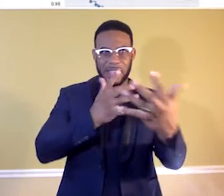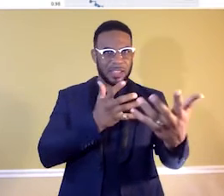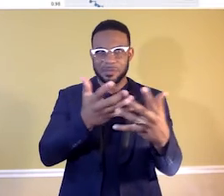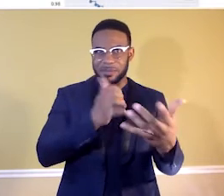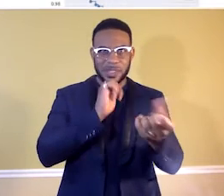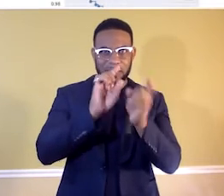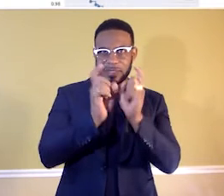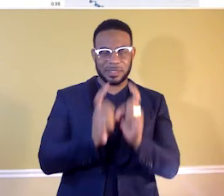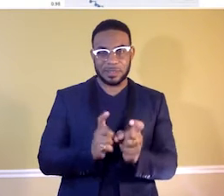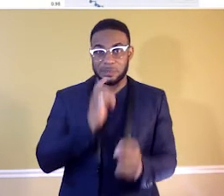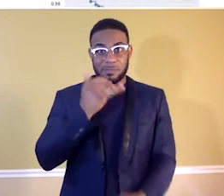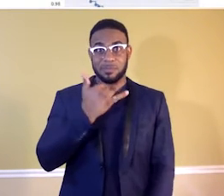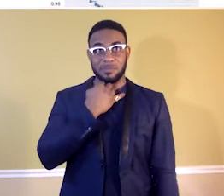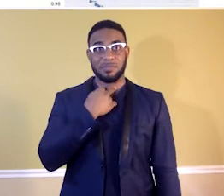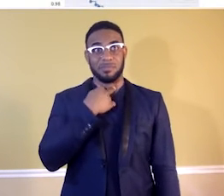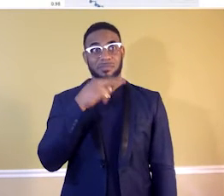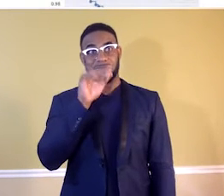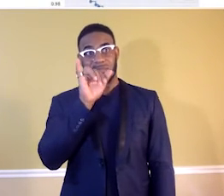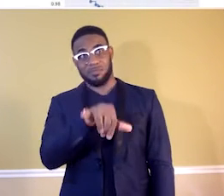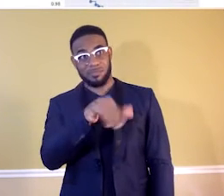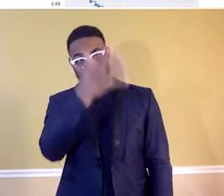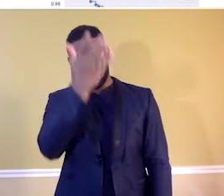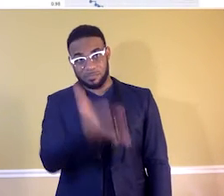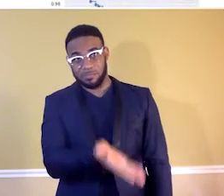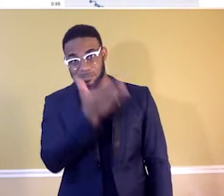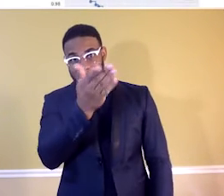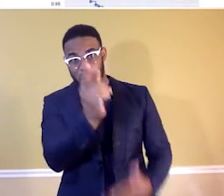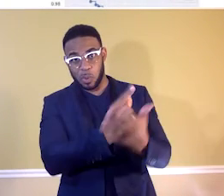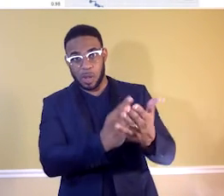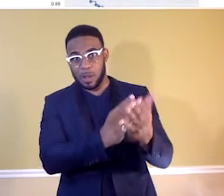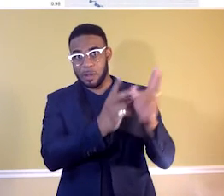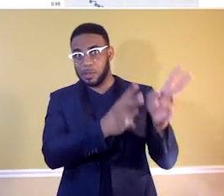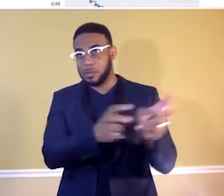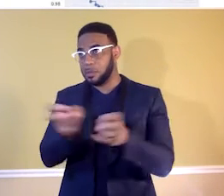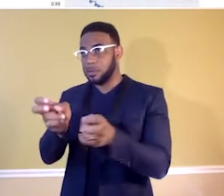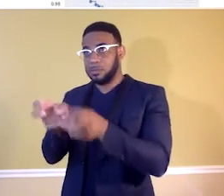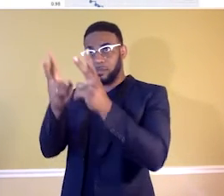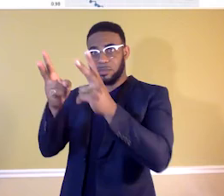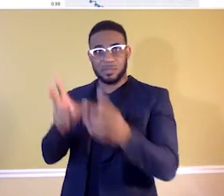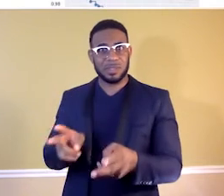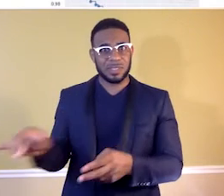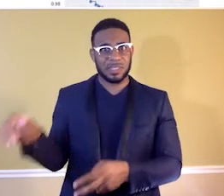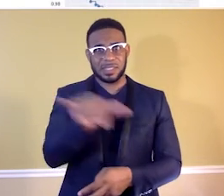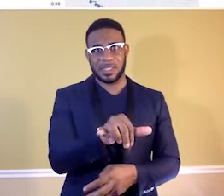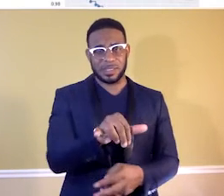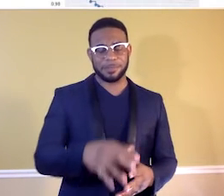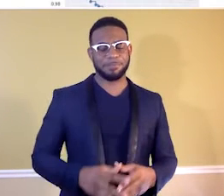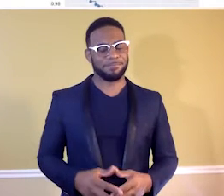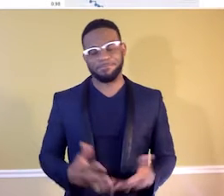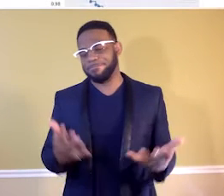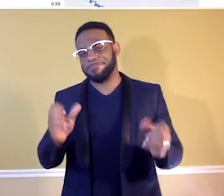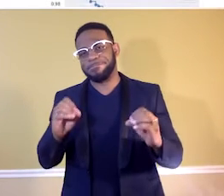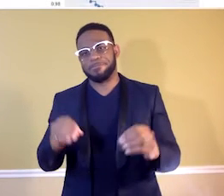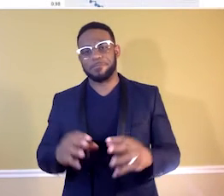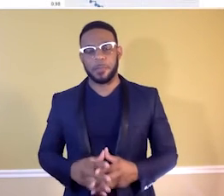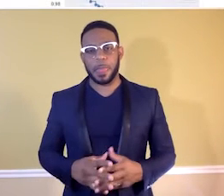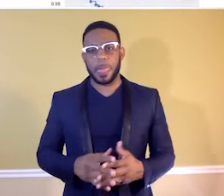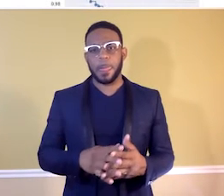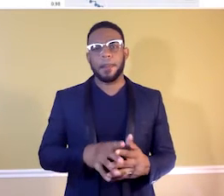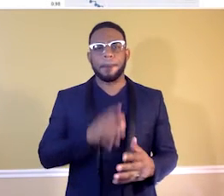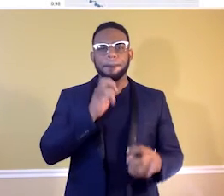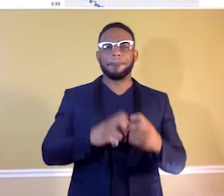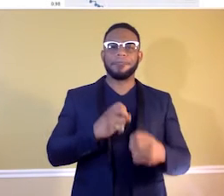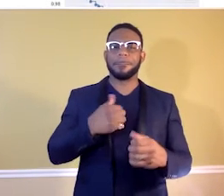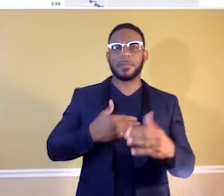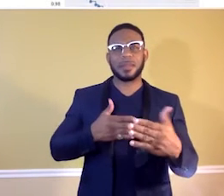it. It's just right there. Here's a graph. They made it somewhere else and then uploaded it as an image. So this is a problem I